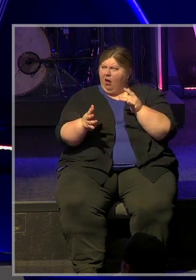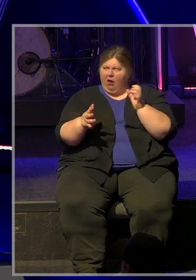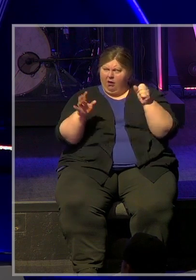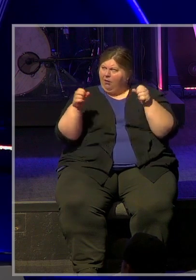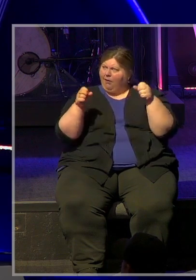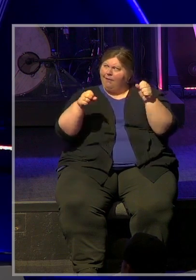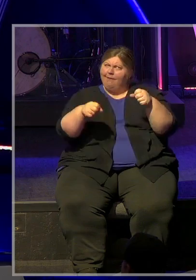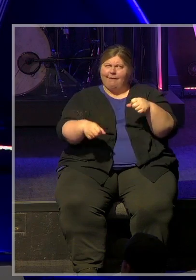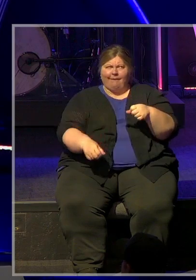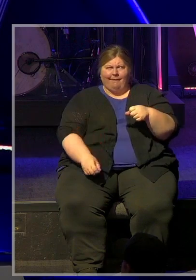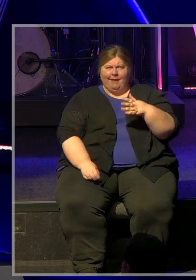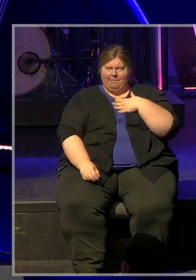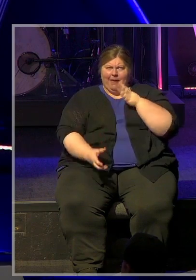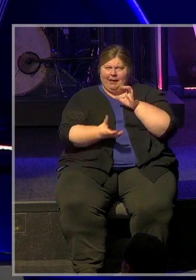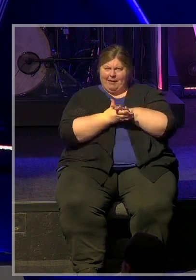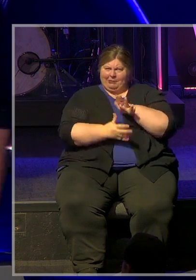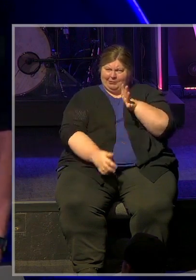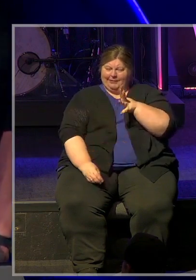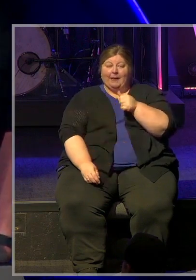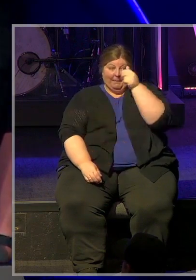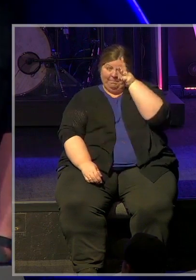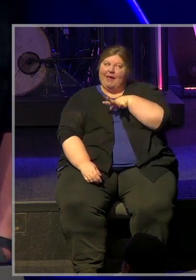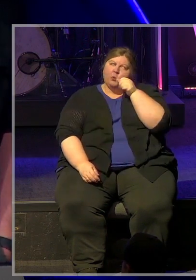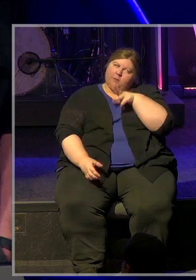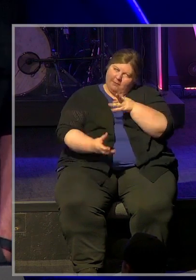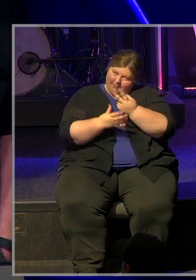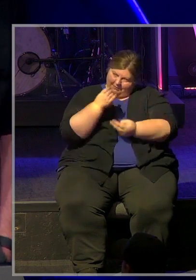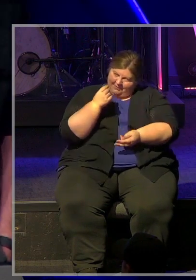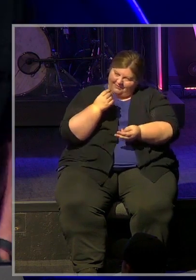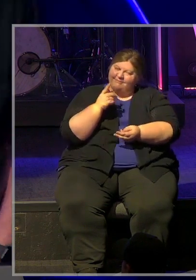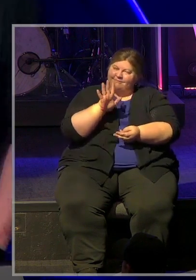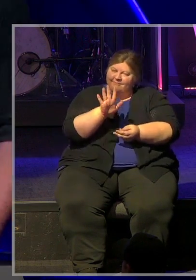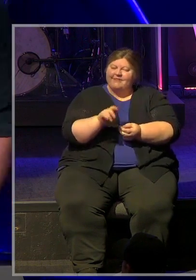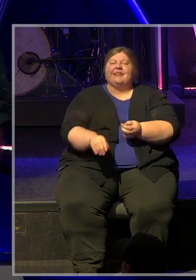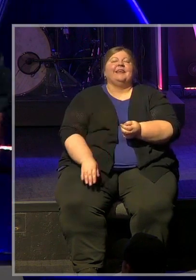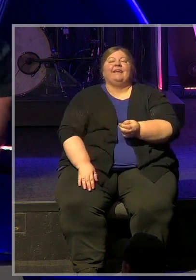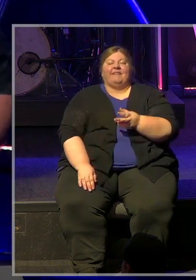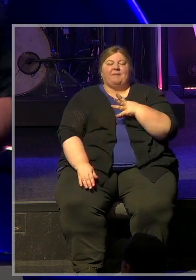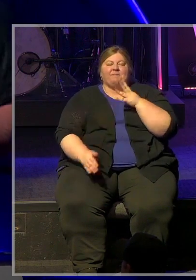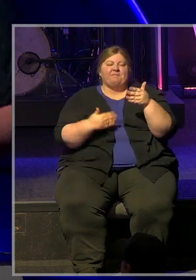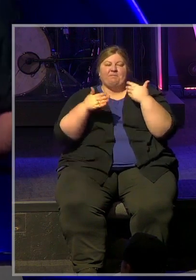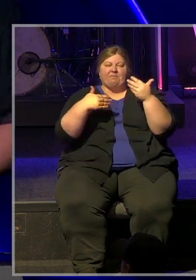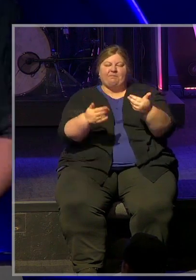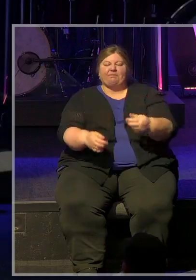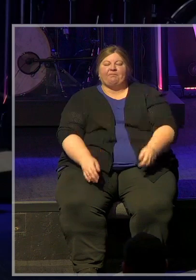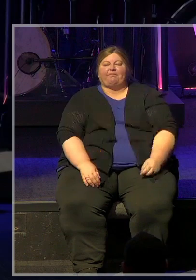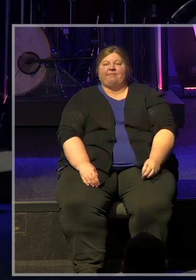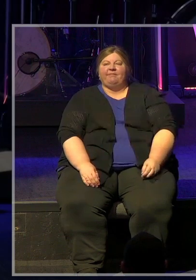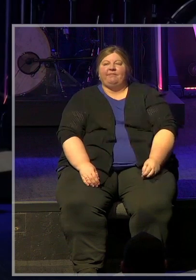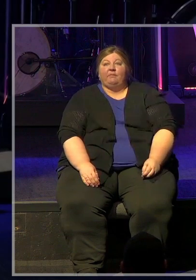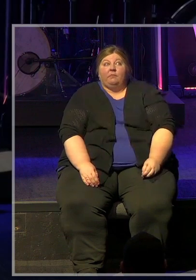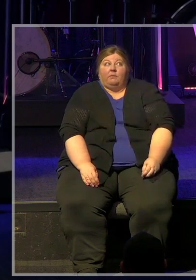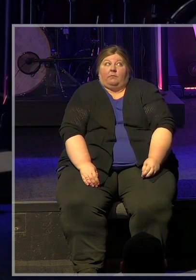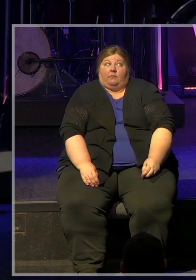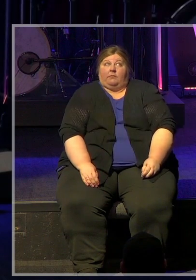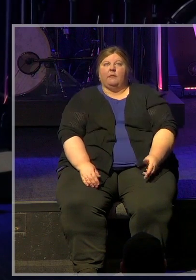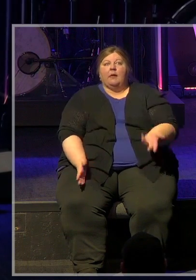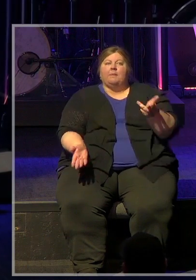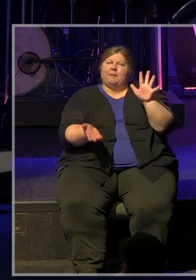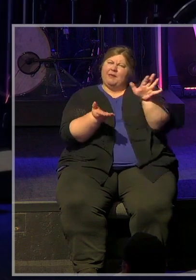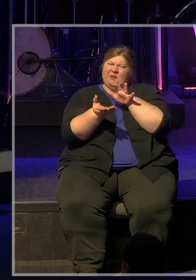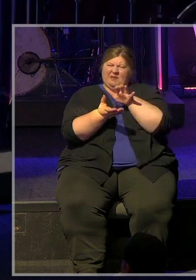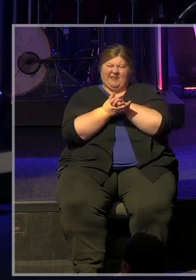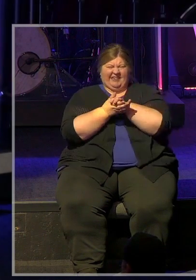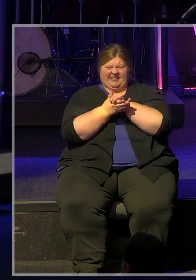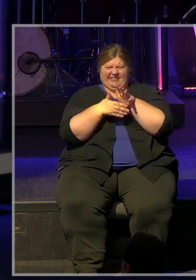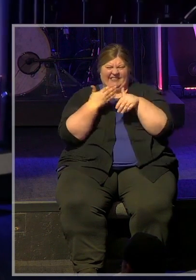have something like that in my marriage, men and women, mind you. So we're going to dive in. I can't wait. Maybe your marriage did not turn